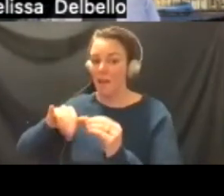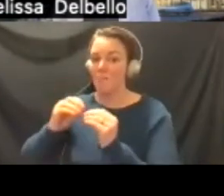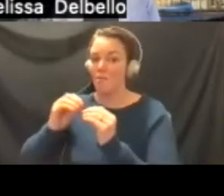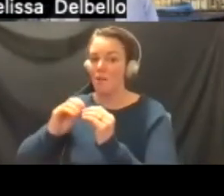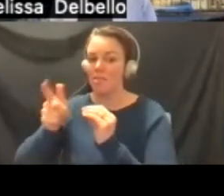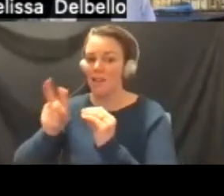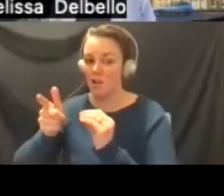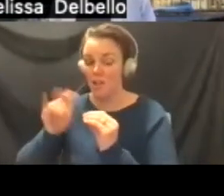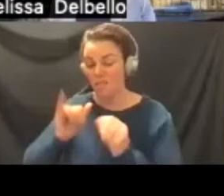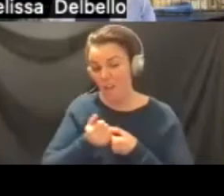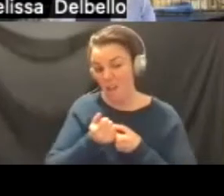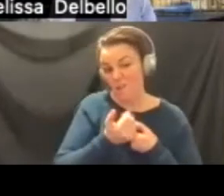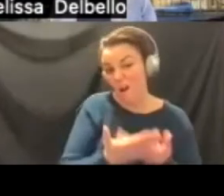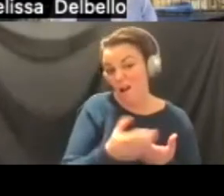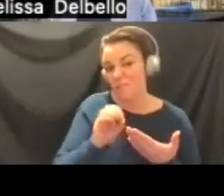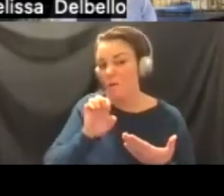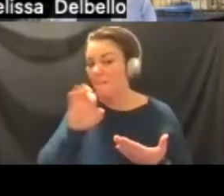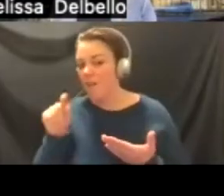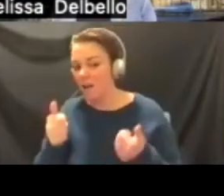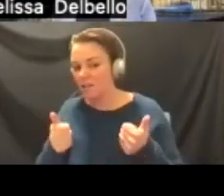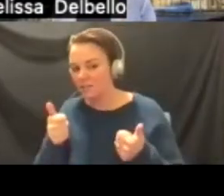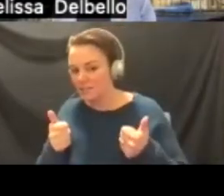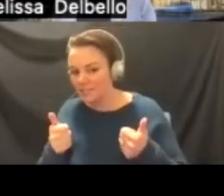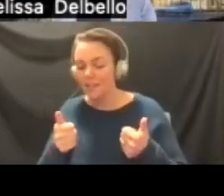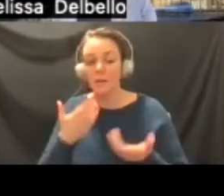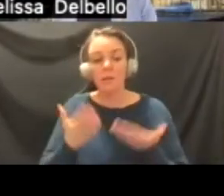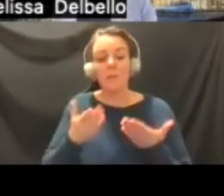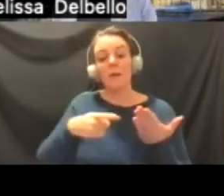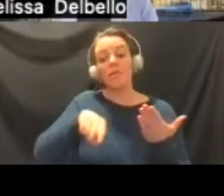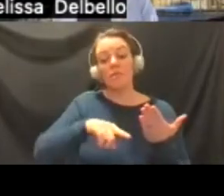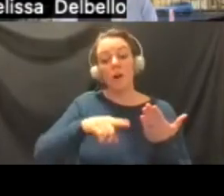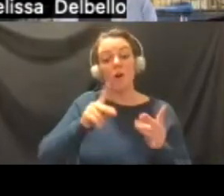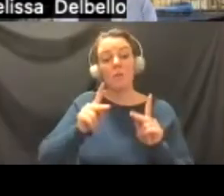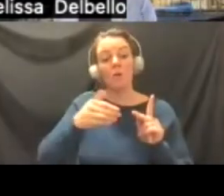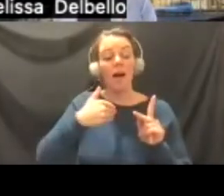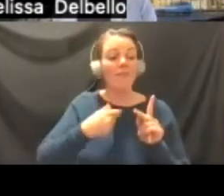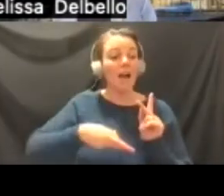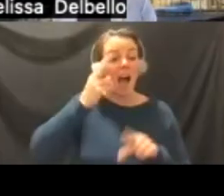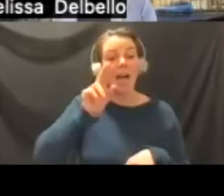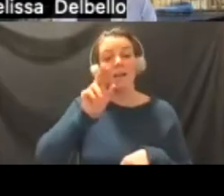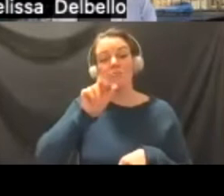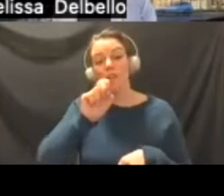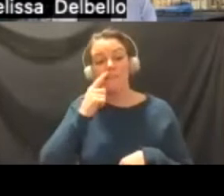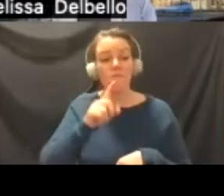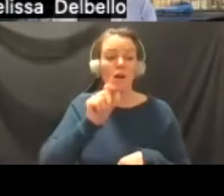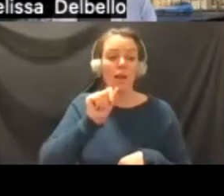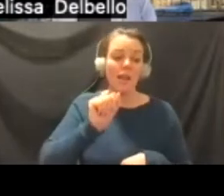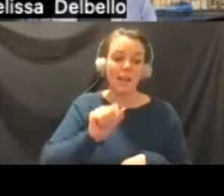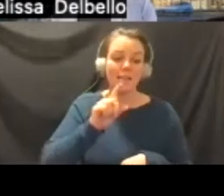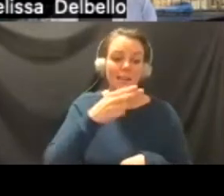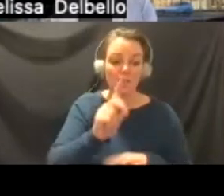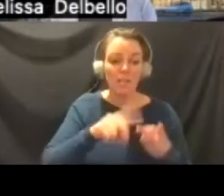a cause or an effect. Are these people who just have higher rates of ADHD, higher rates of depression and